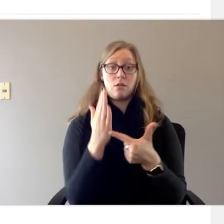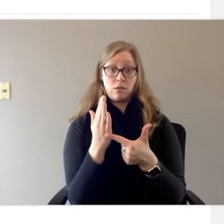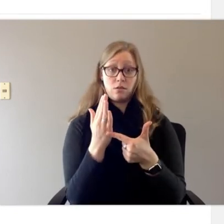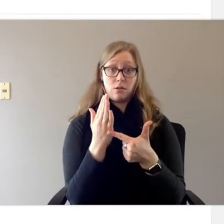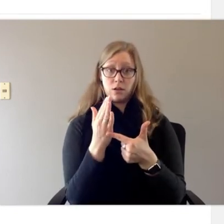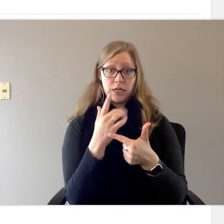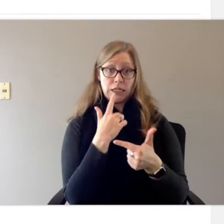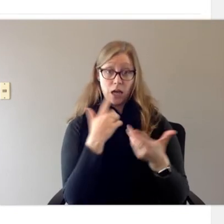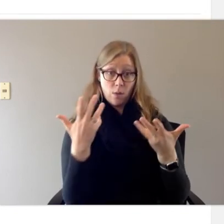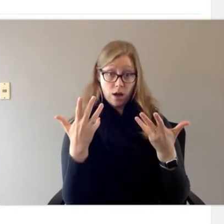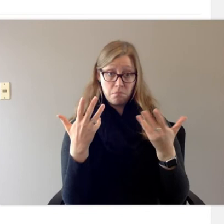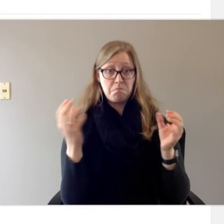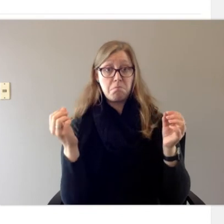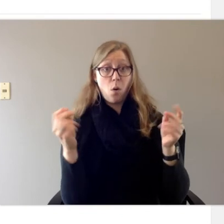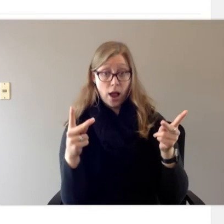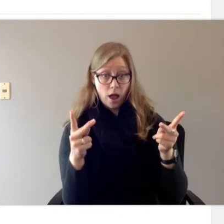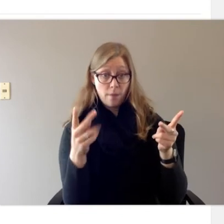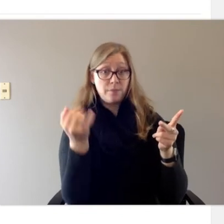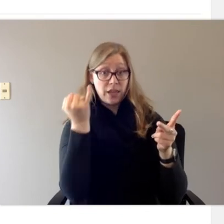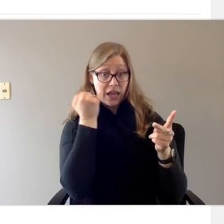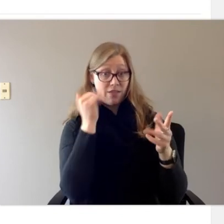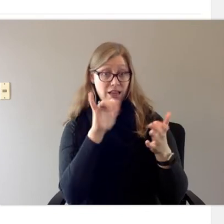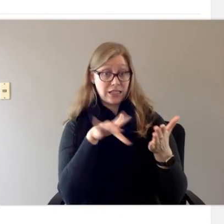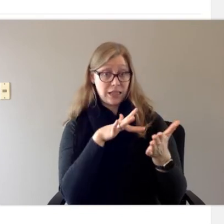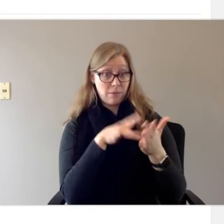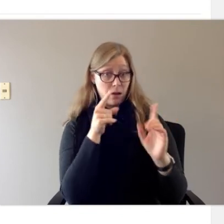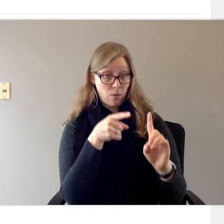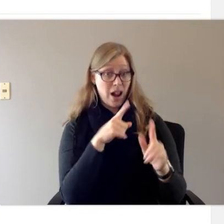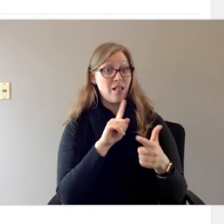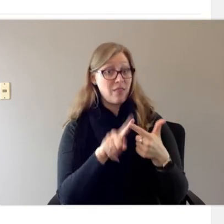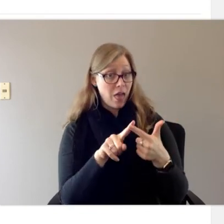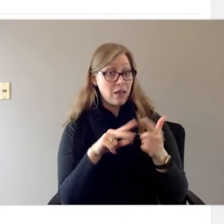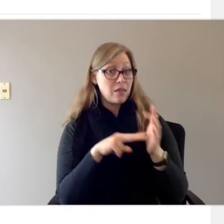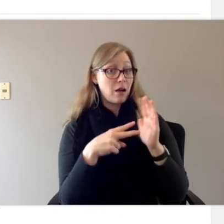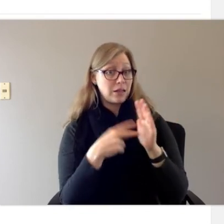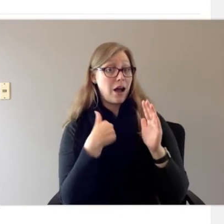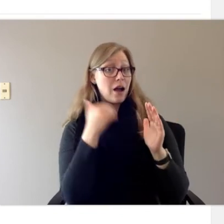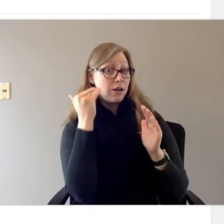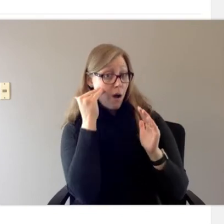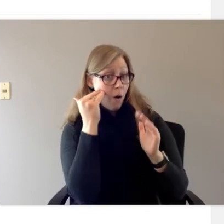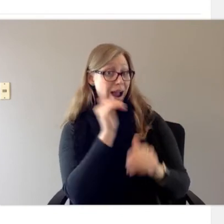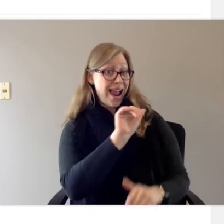is, okay, if that's the midpoint, then I know that AC,